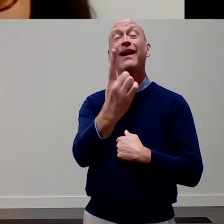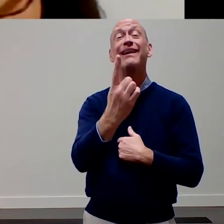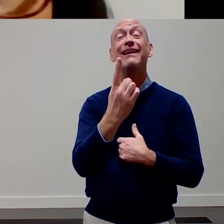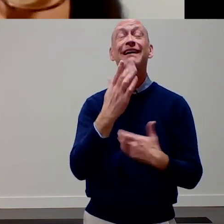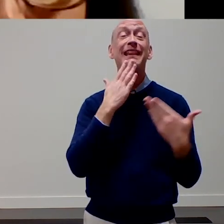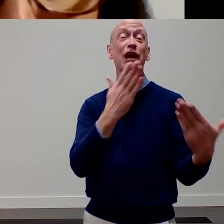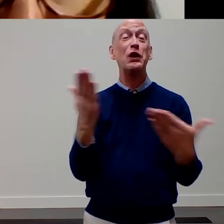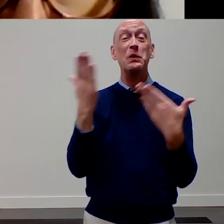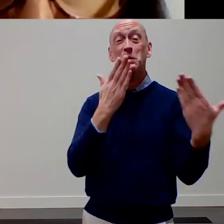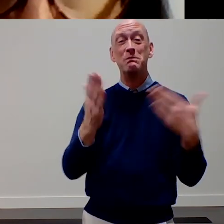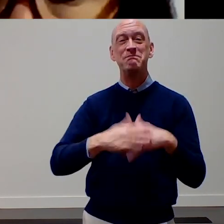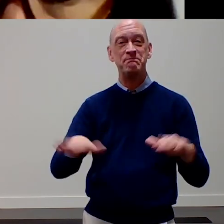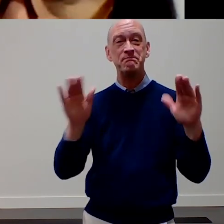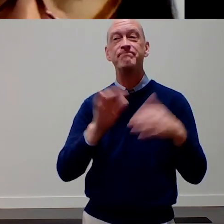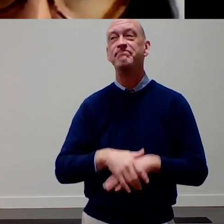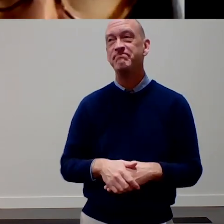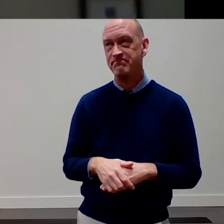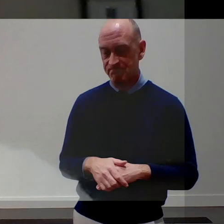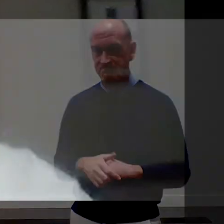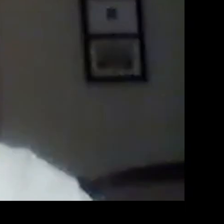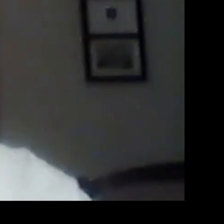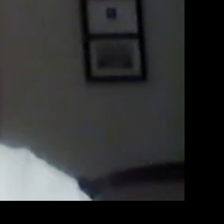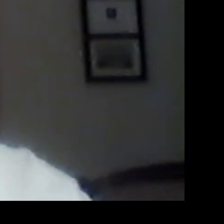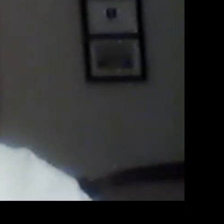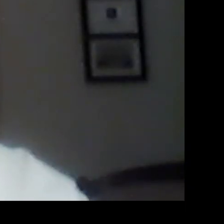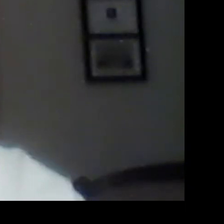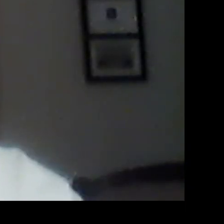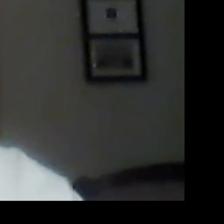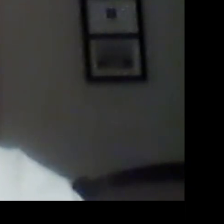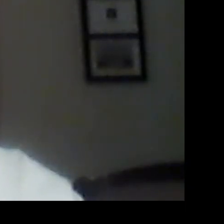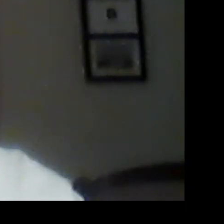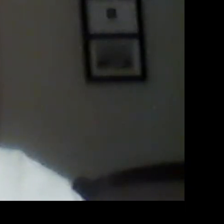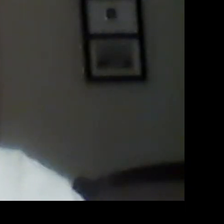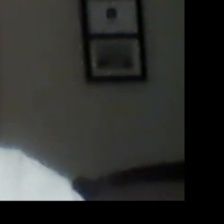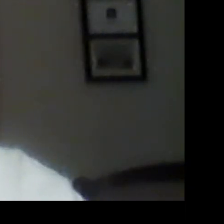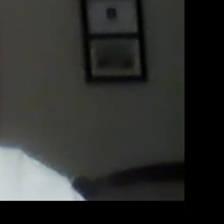I just wanted to put that out there. Okay. Other comments? Other board members, any comments?